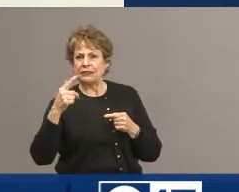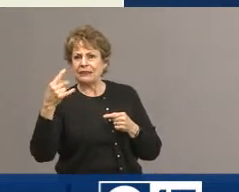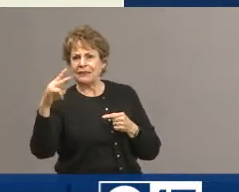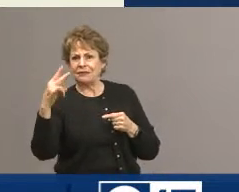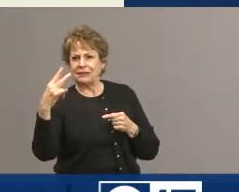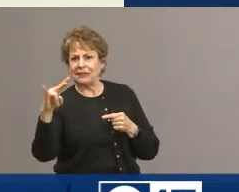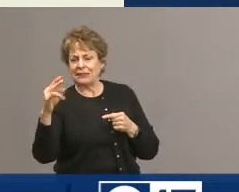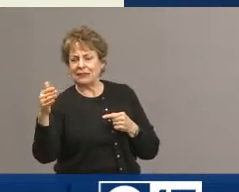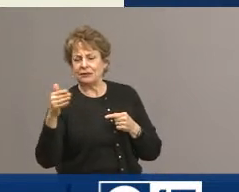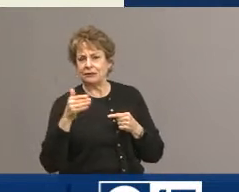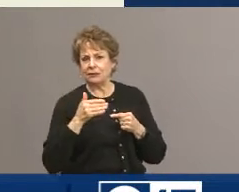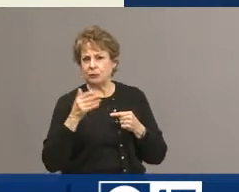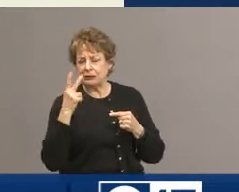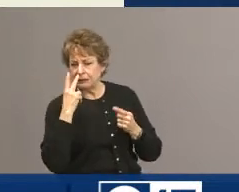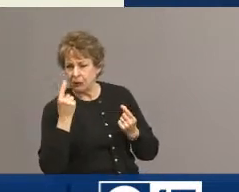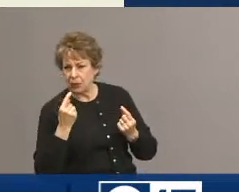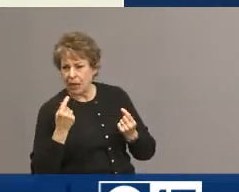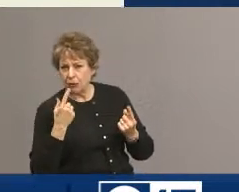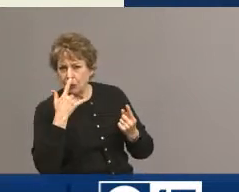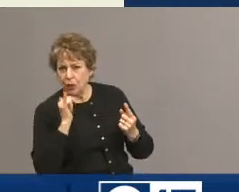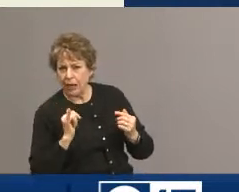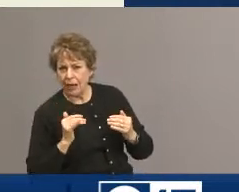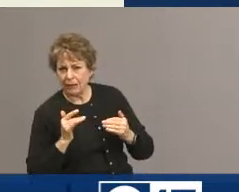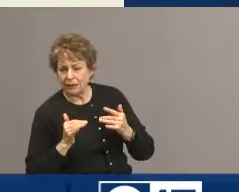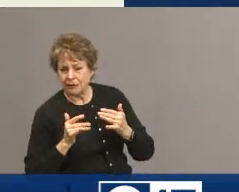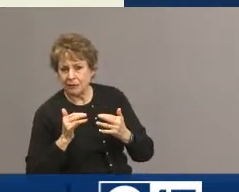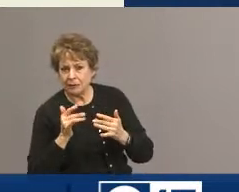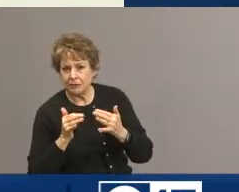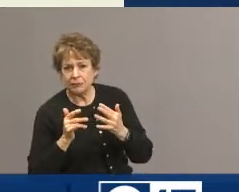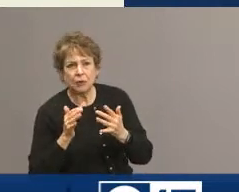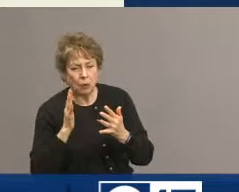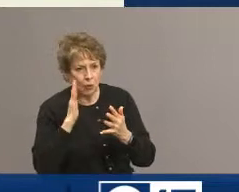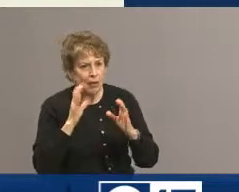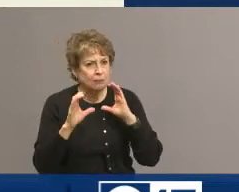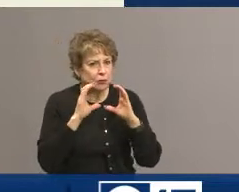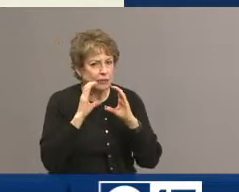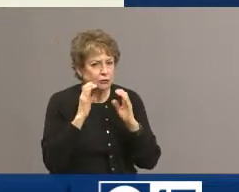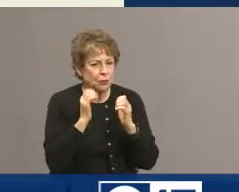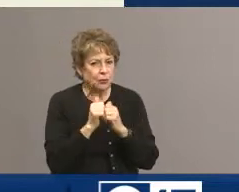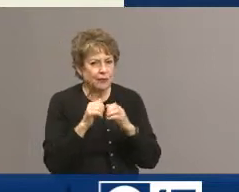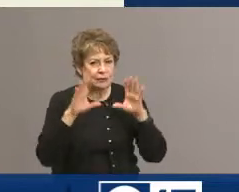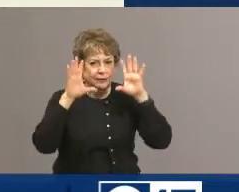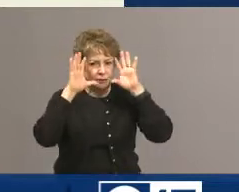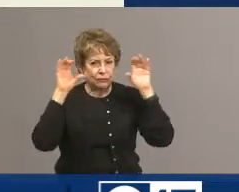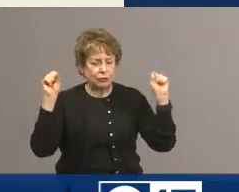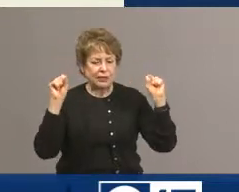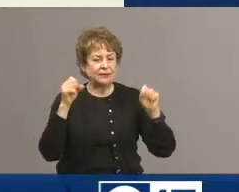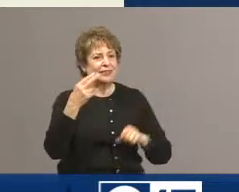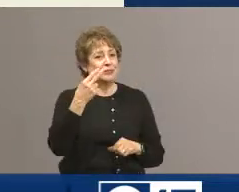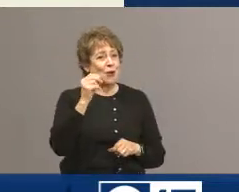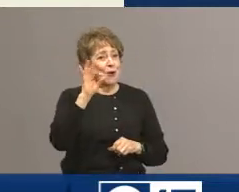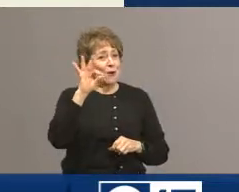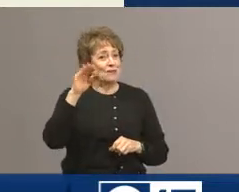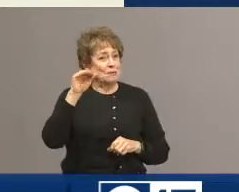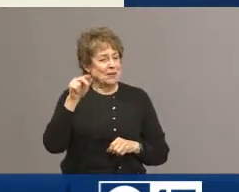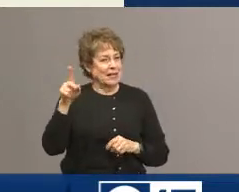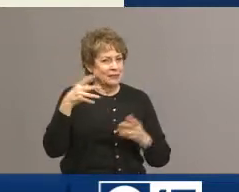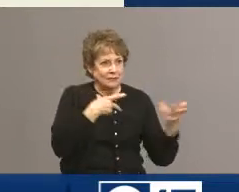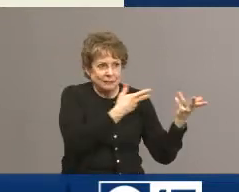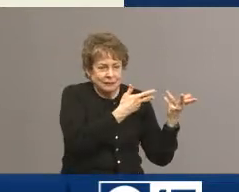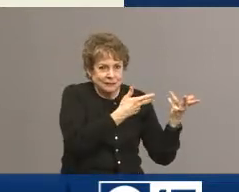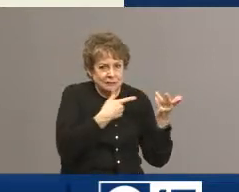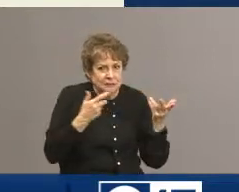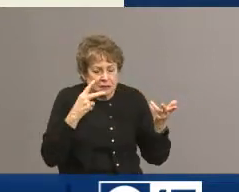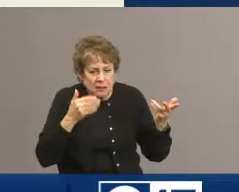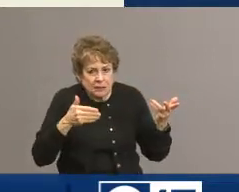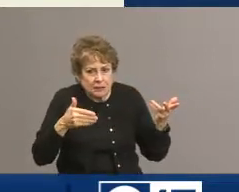and parents, and we're going to have flexibility, like I've said before. I mean, we're going to be vigilant on this virus, but we've got to